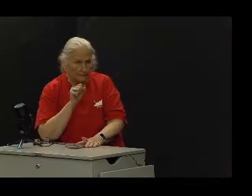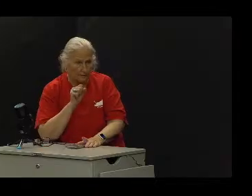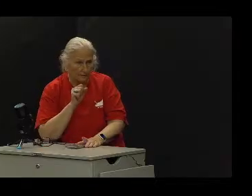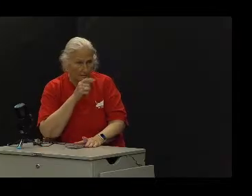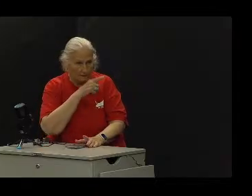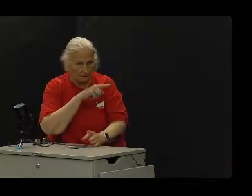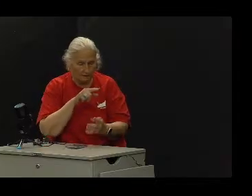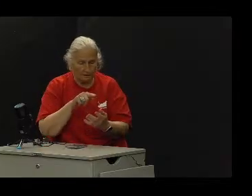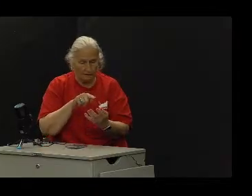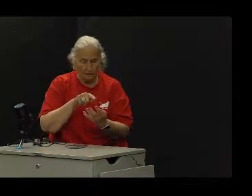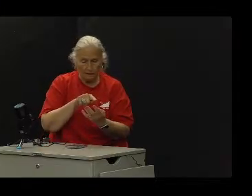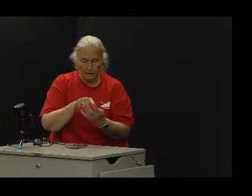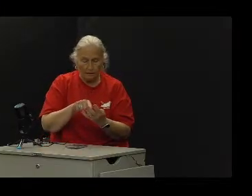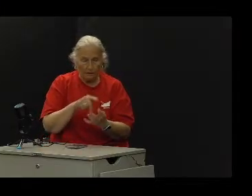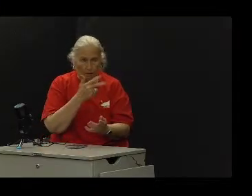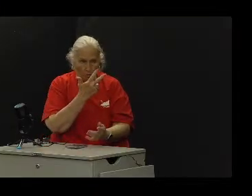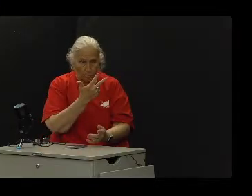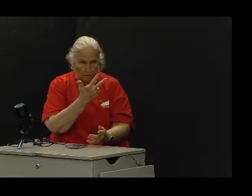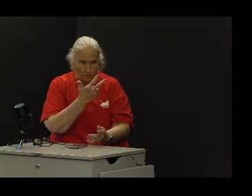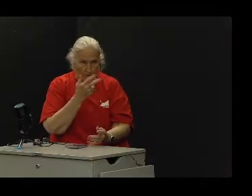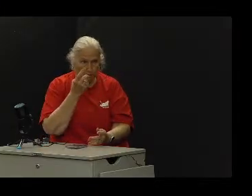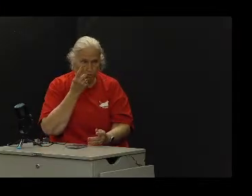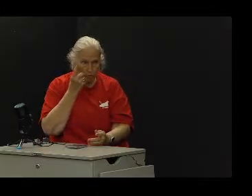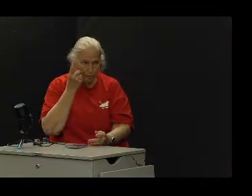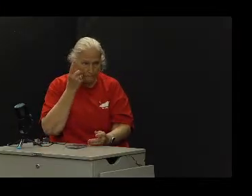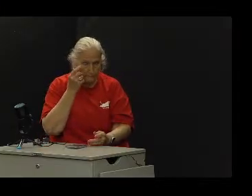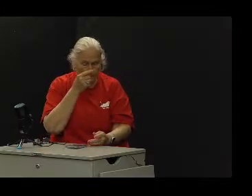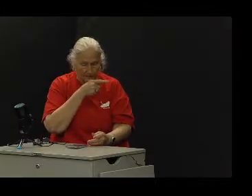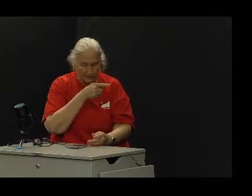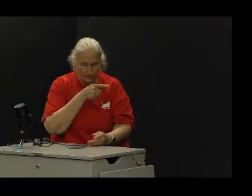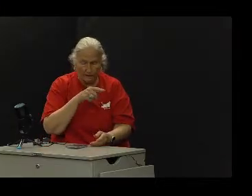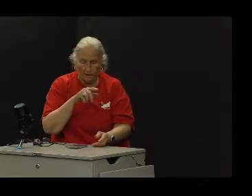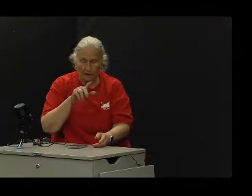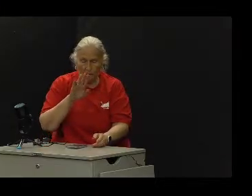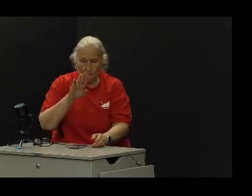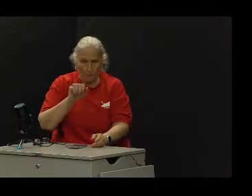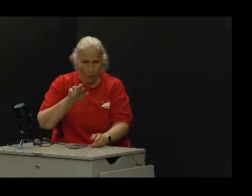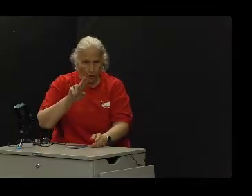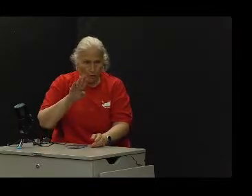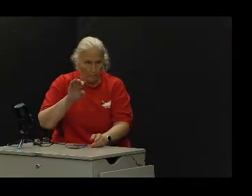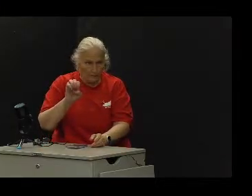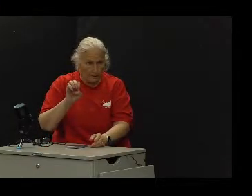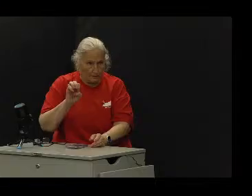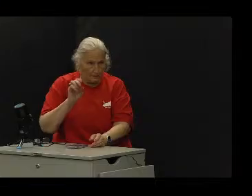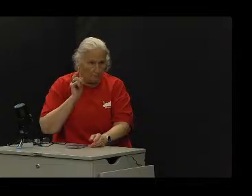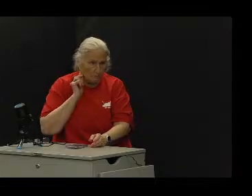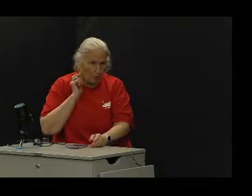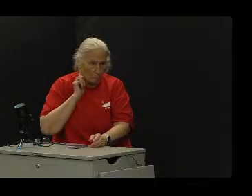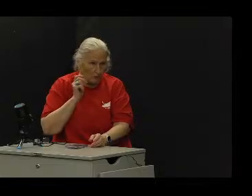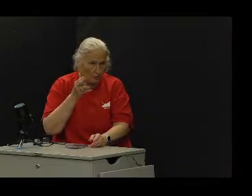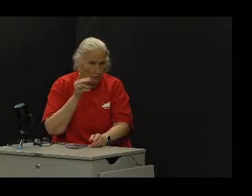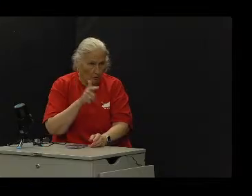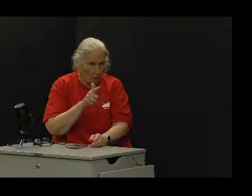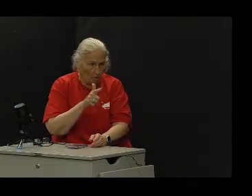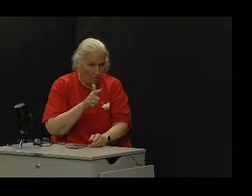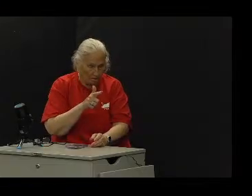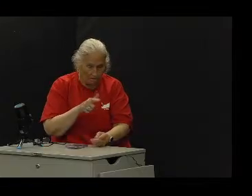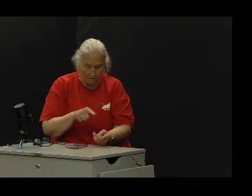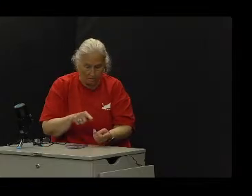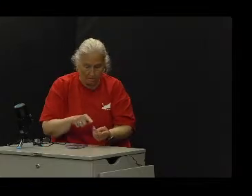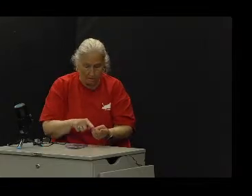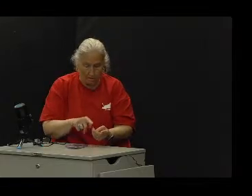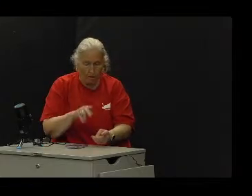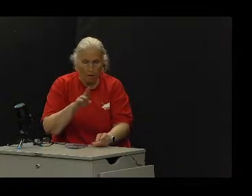question here, within the dorms, we have 3 dorms. So we have